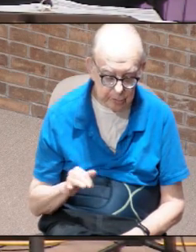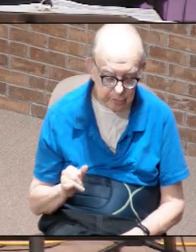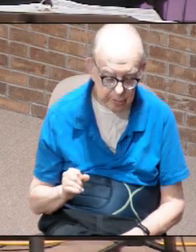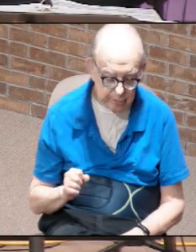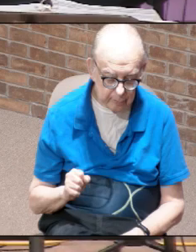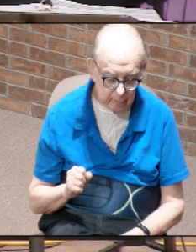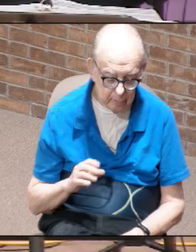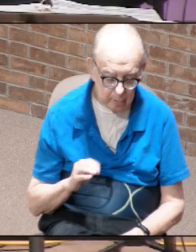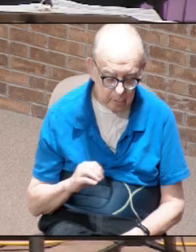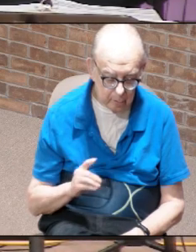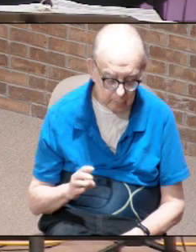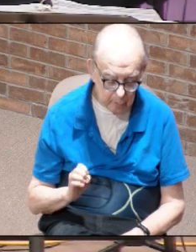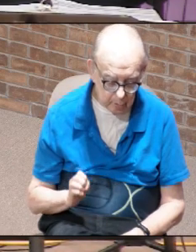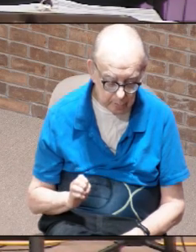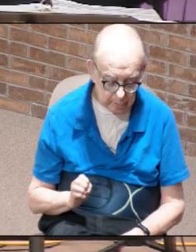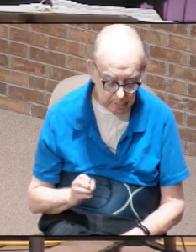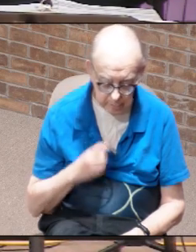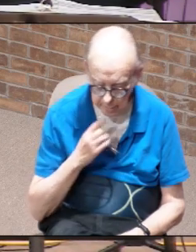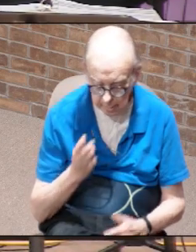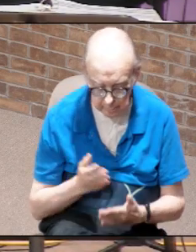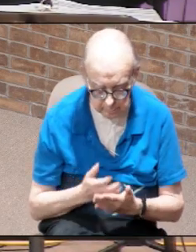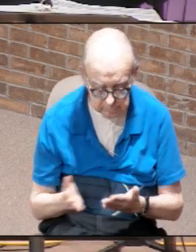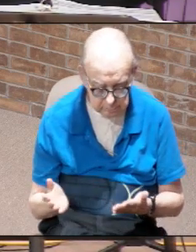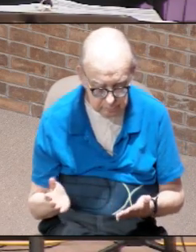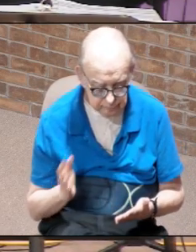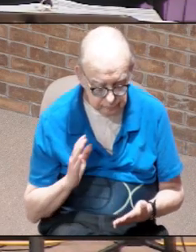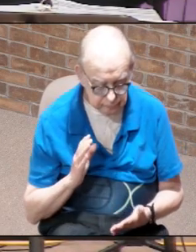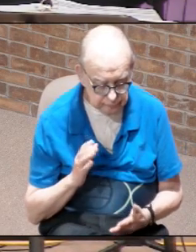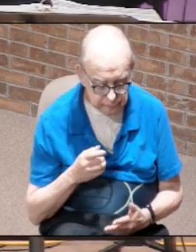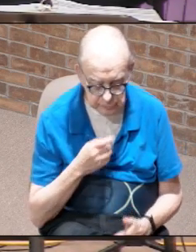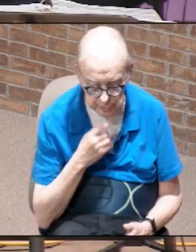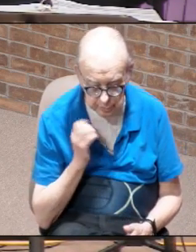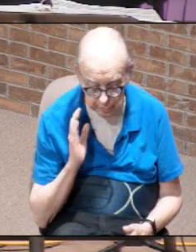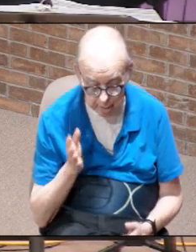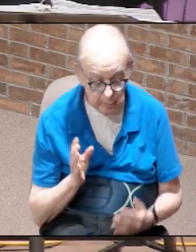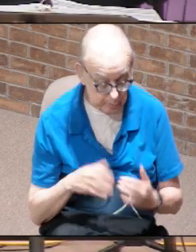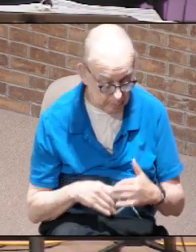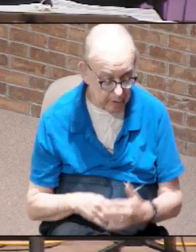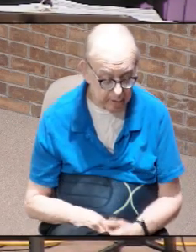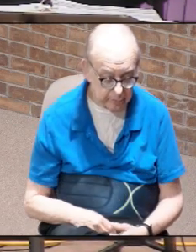Let me say something to you. Your dryer will break down.